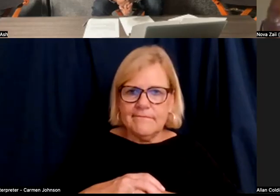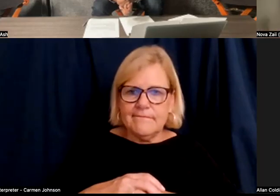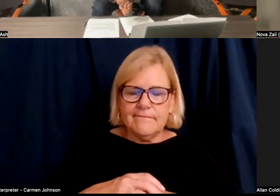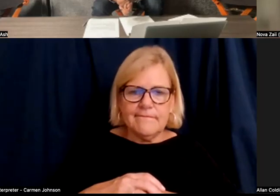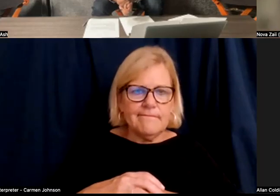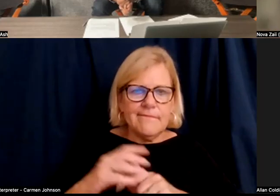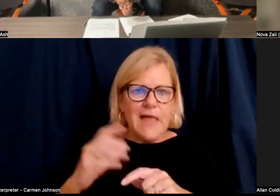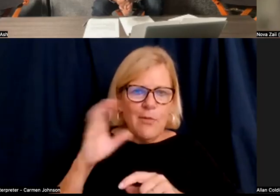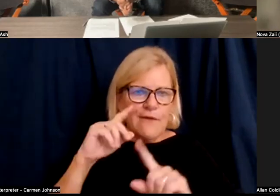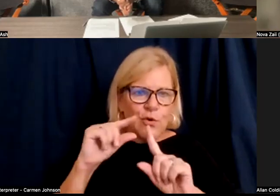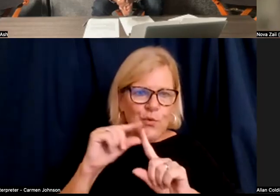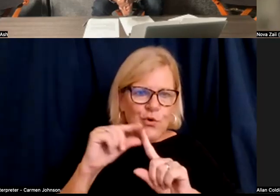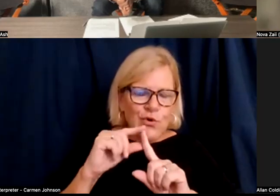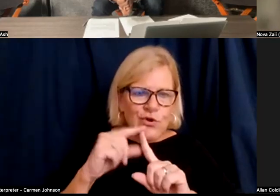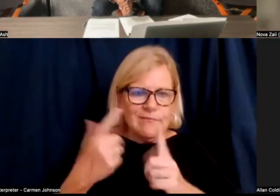what's the word I'm looking for?